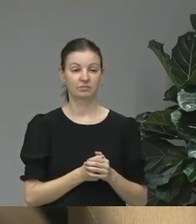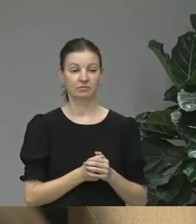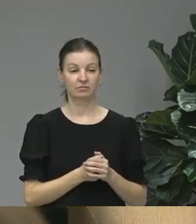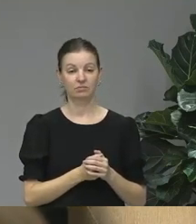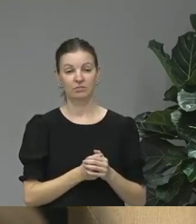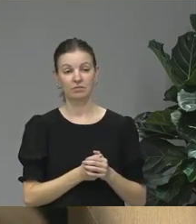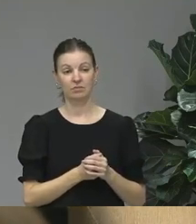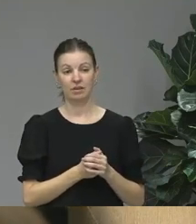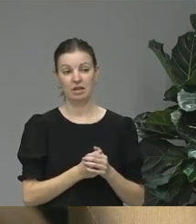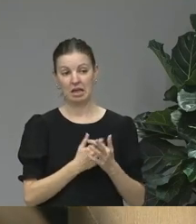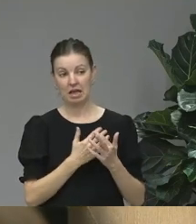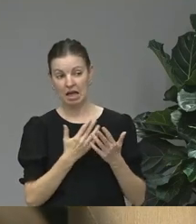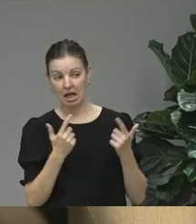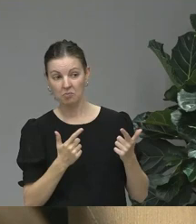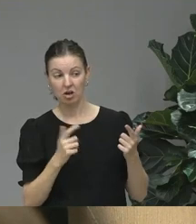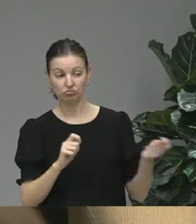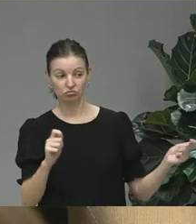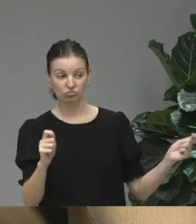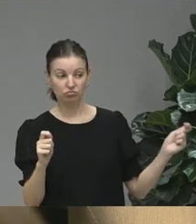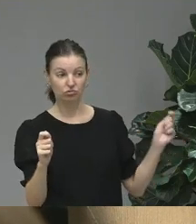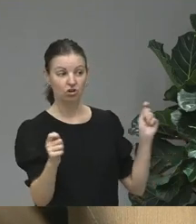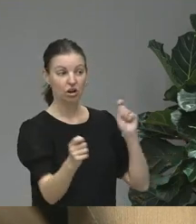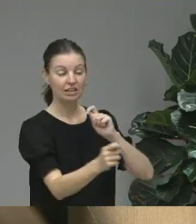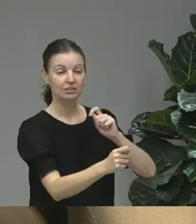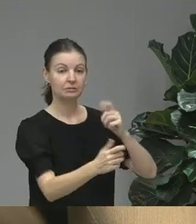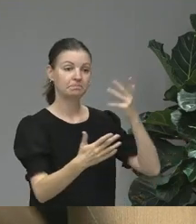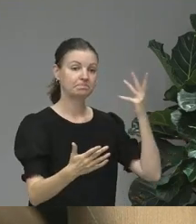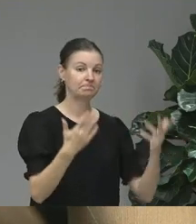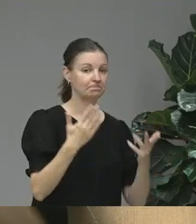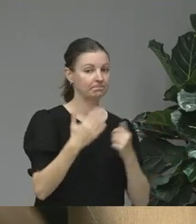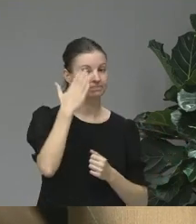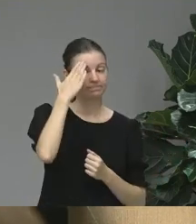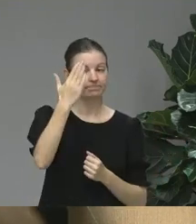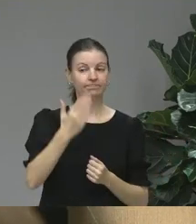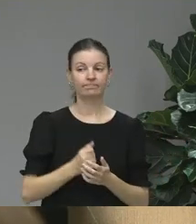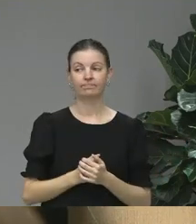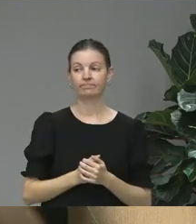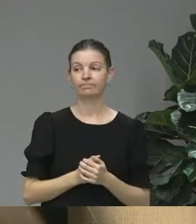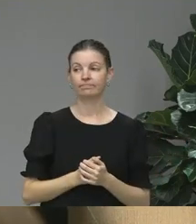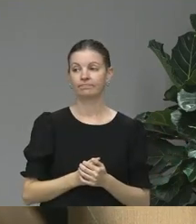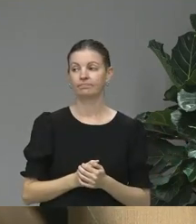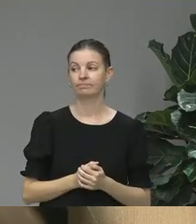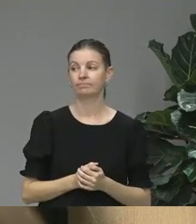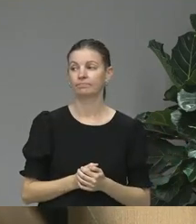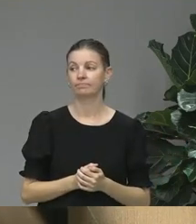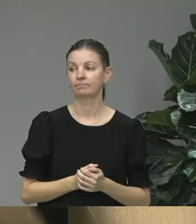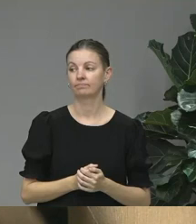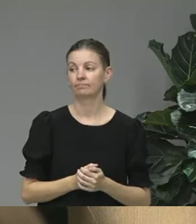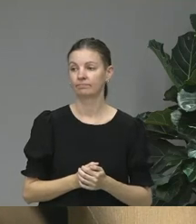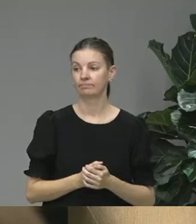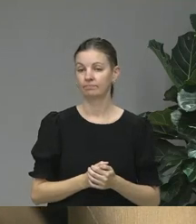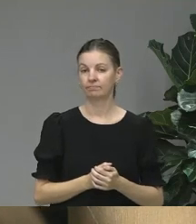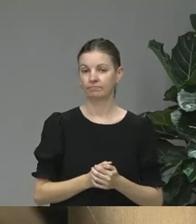Queensland, I'm not, you know, I wouldn't be able to monitor that or make